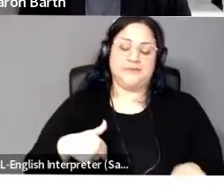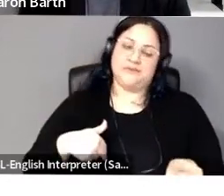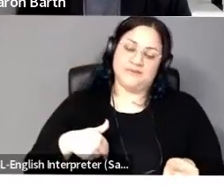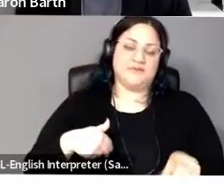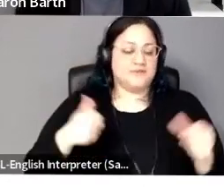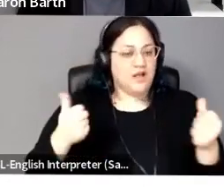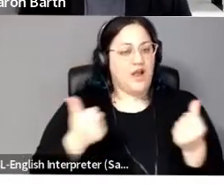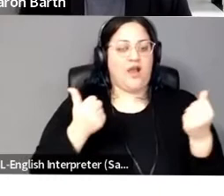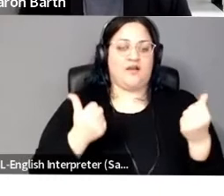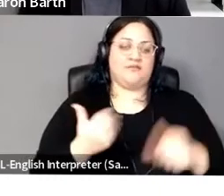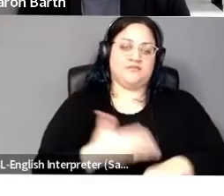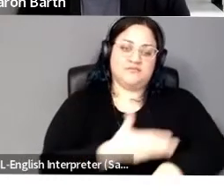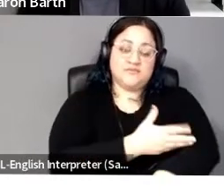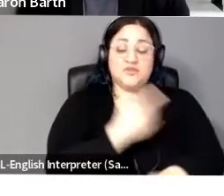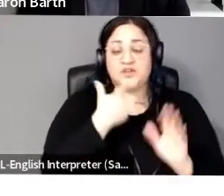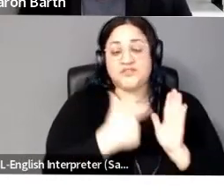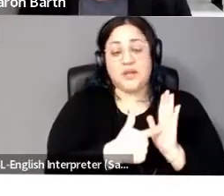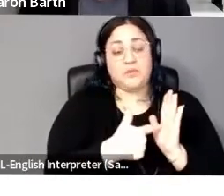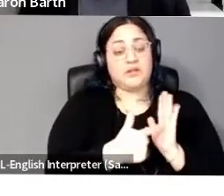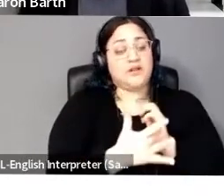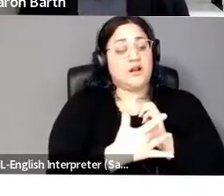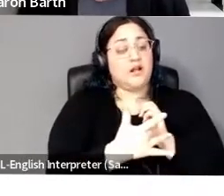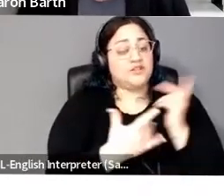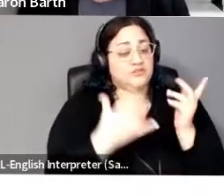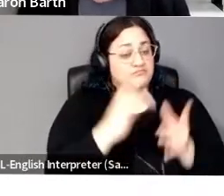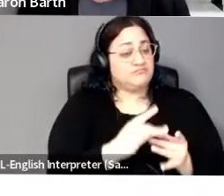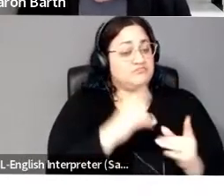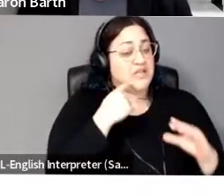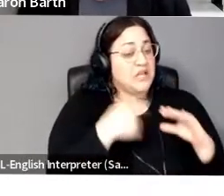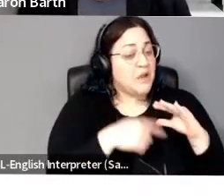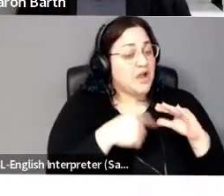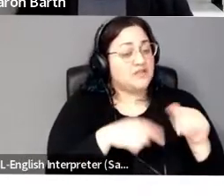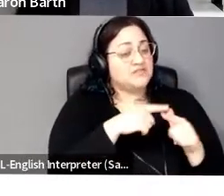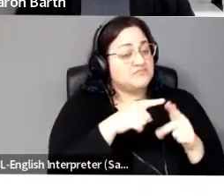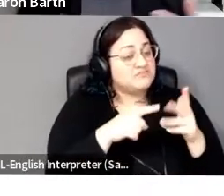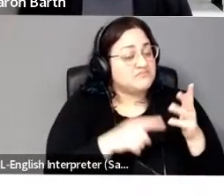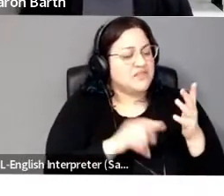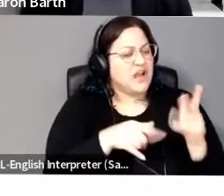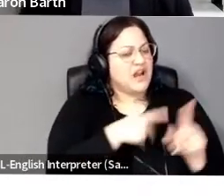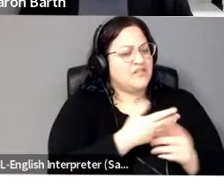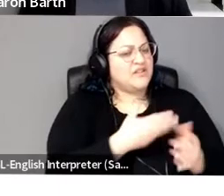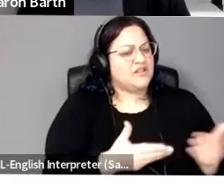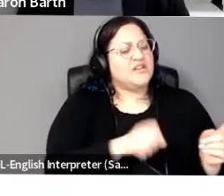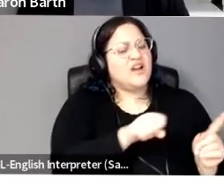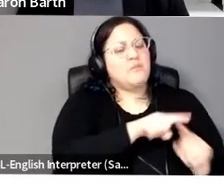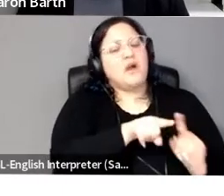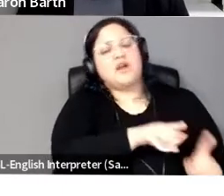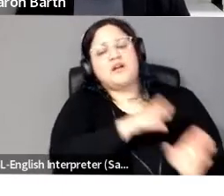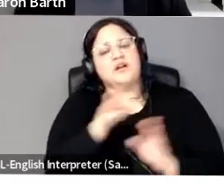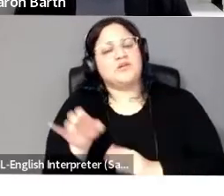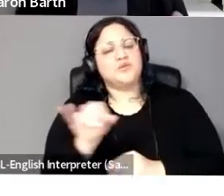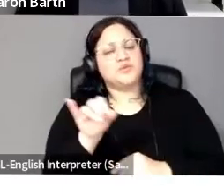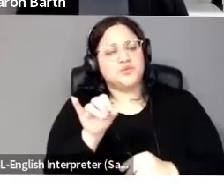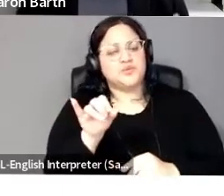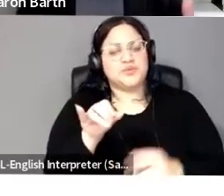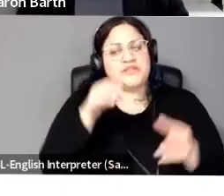logistical things like emails and whatnot, but then there are also like really important decisions, different things that are happening to your business